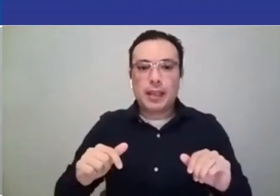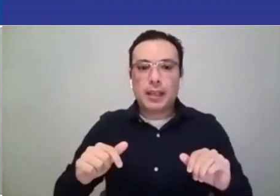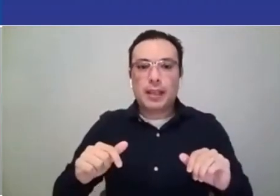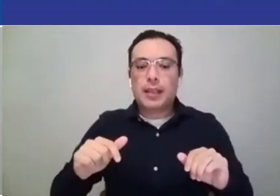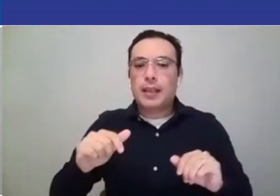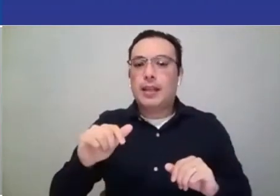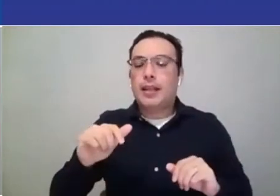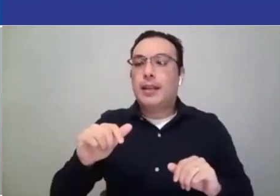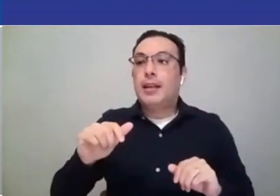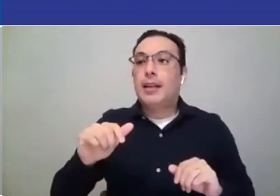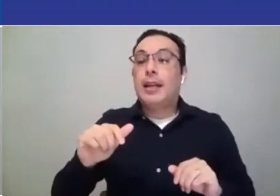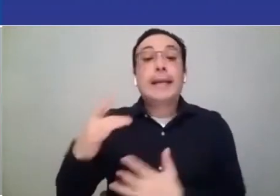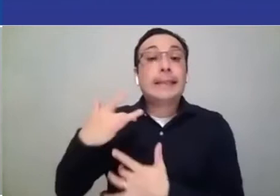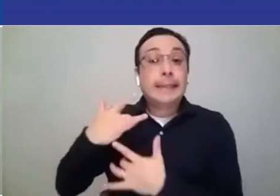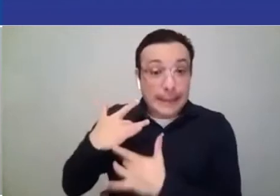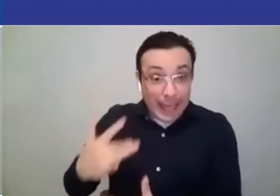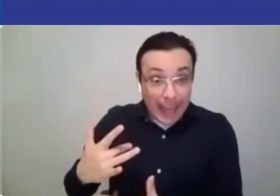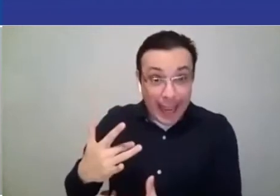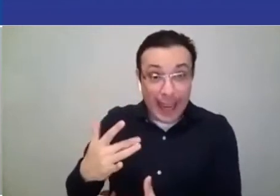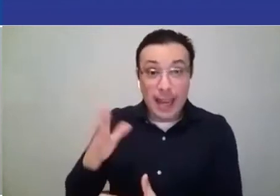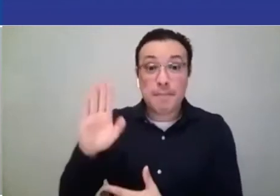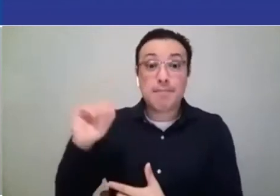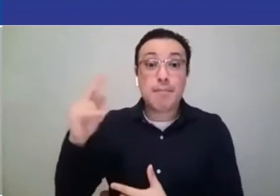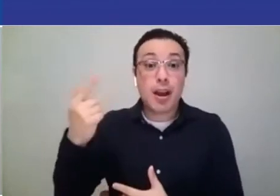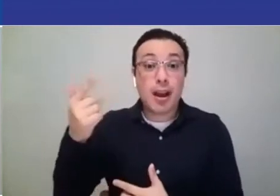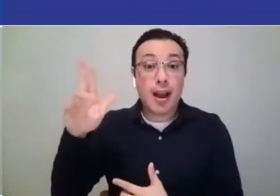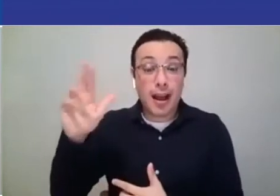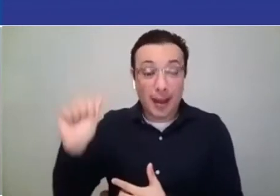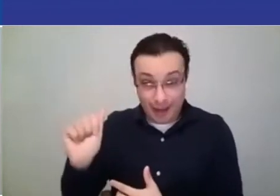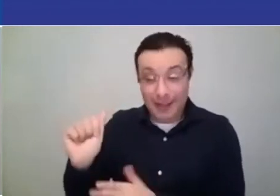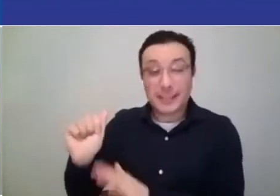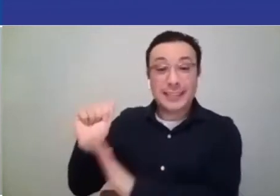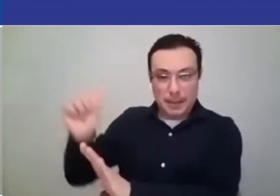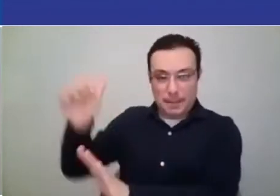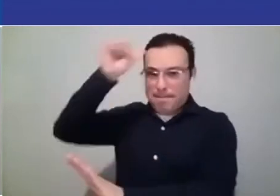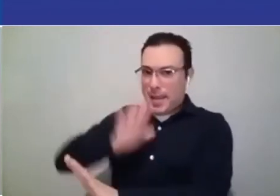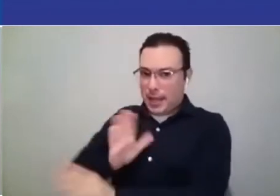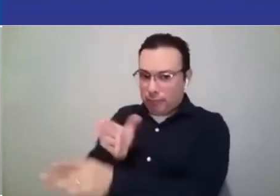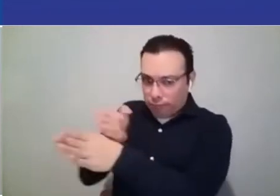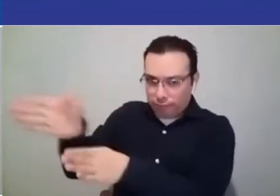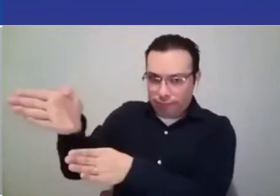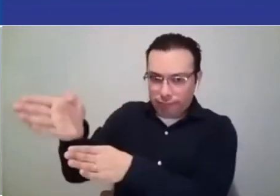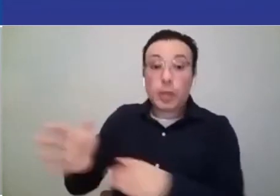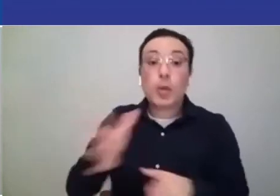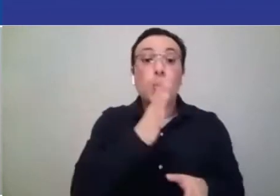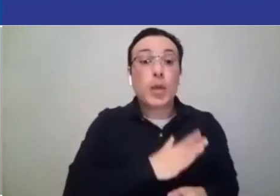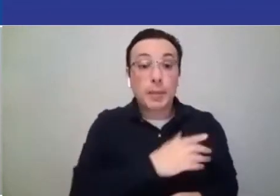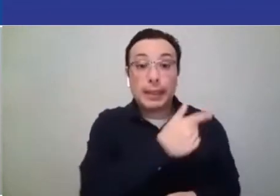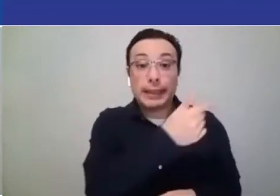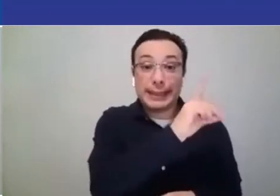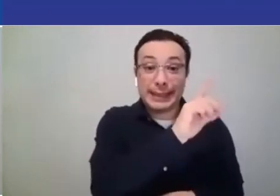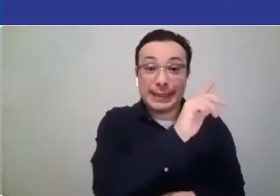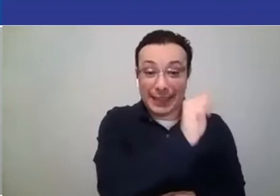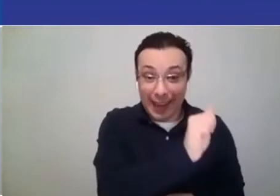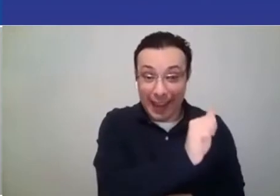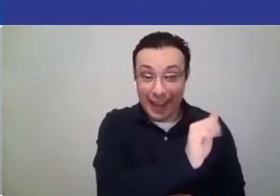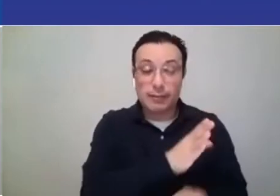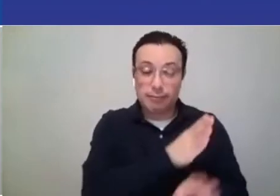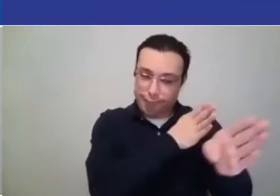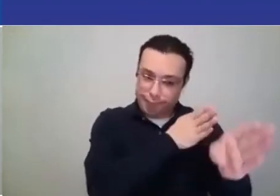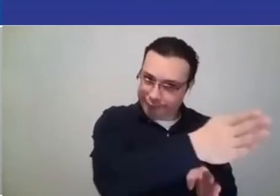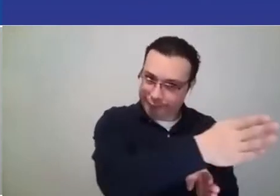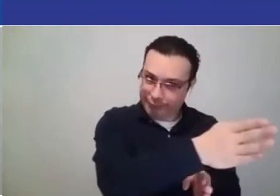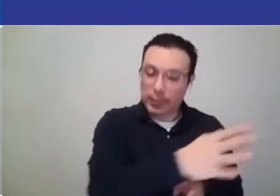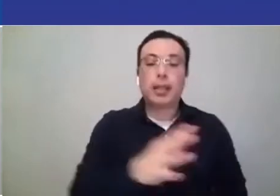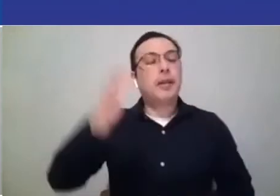is very much upholding this social order. So Bhangra is traditionally a man's dance, and women have this dance called Gidda. And so it's very